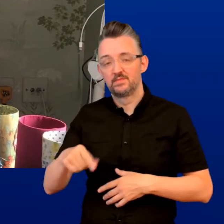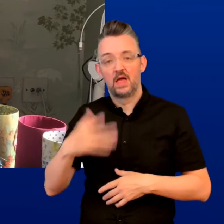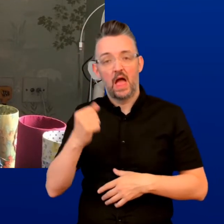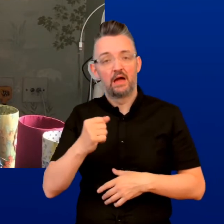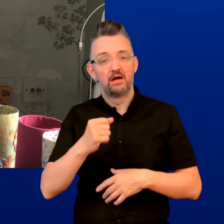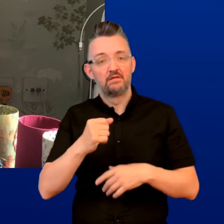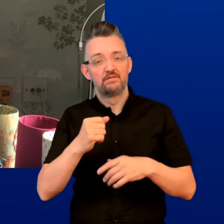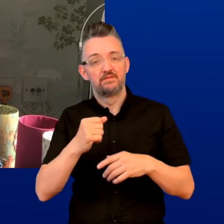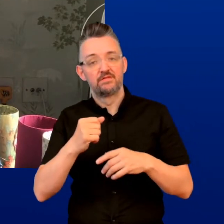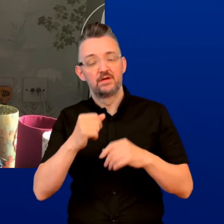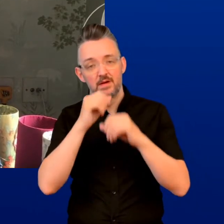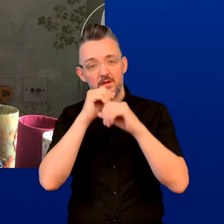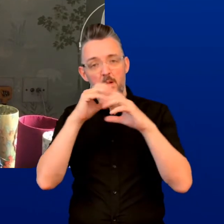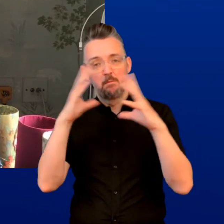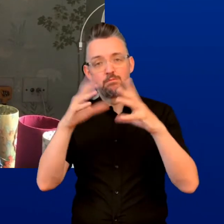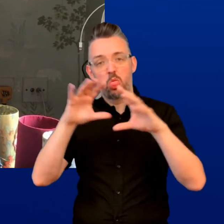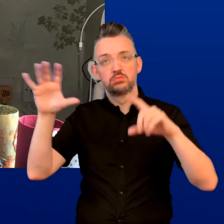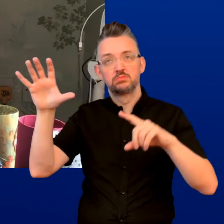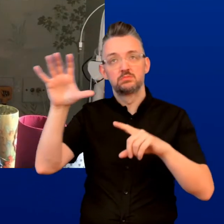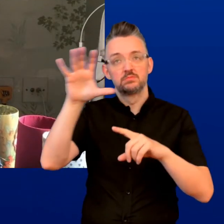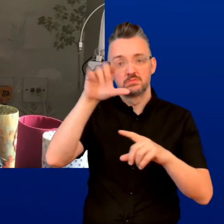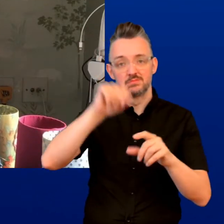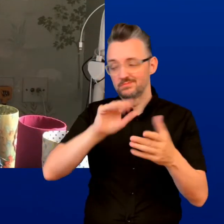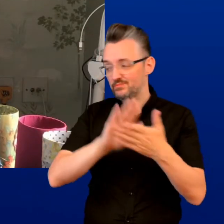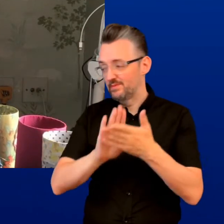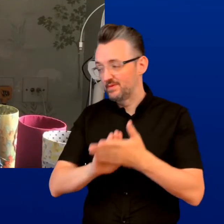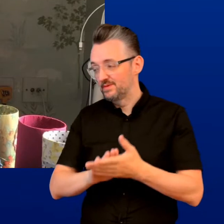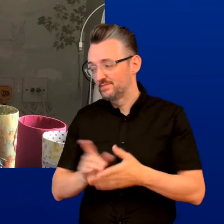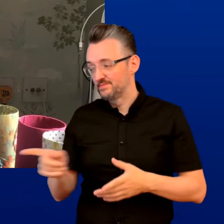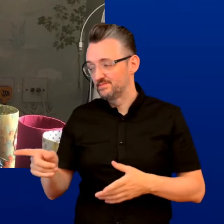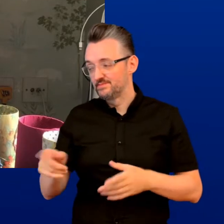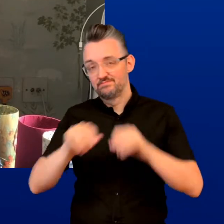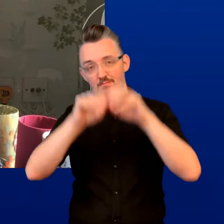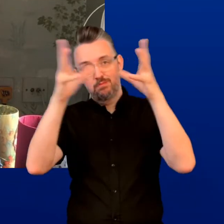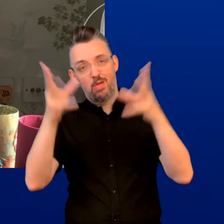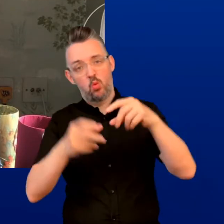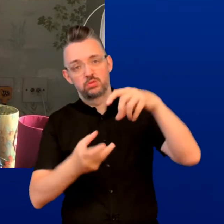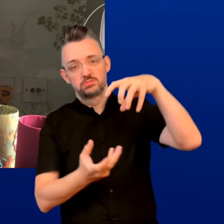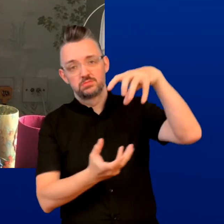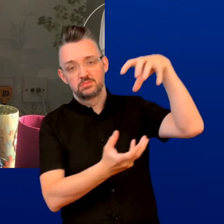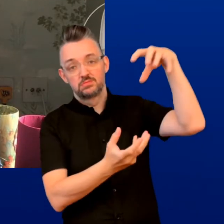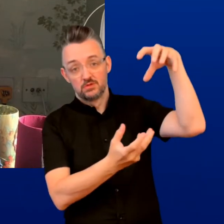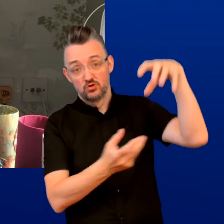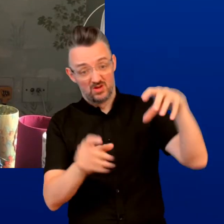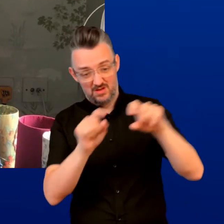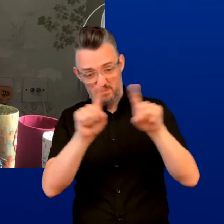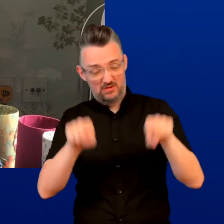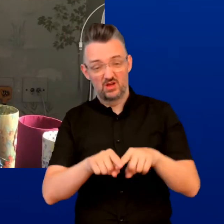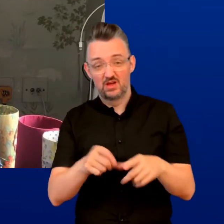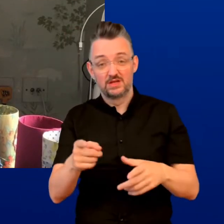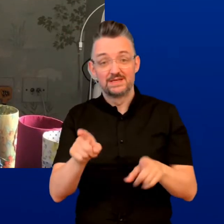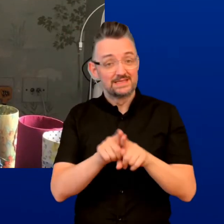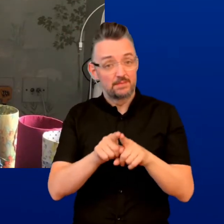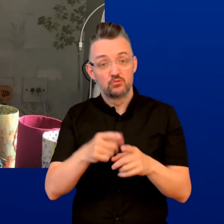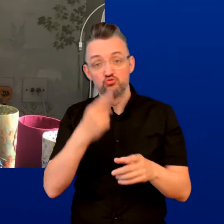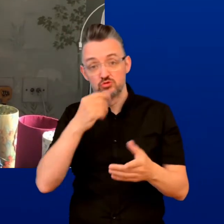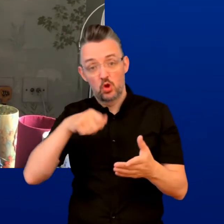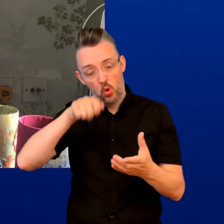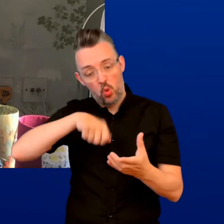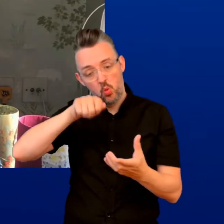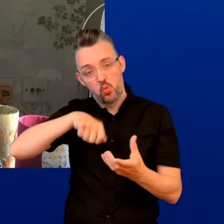air balloons on it. And it's a nice colour with blue and pattern and that. So we'll just do the same again. Using the